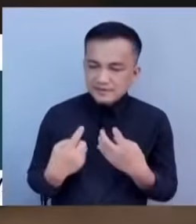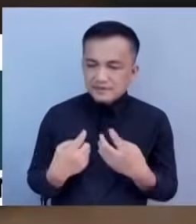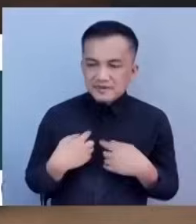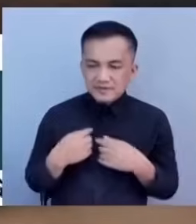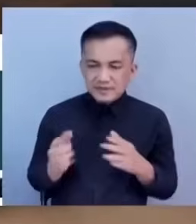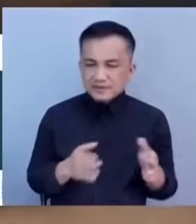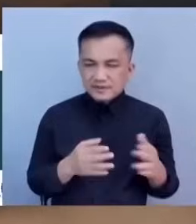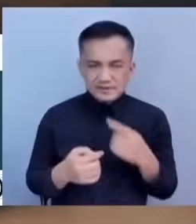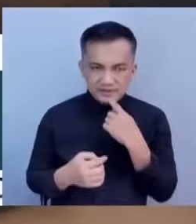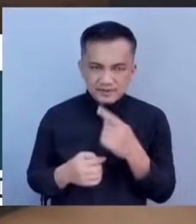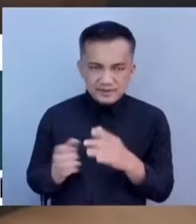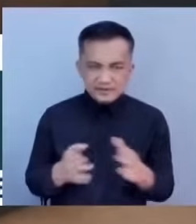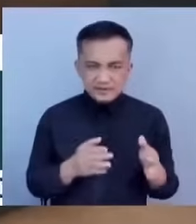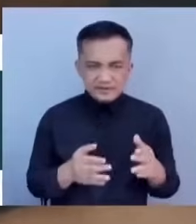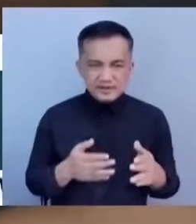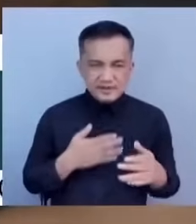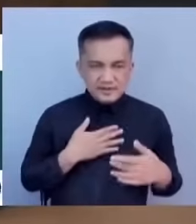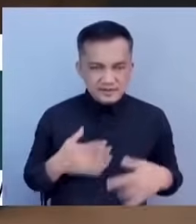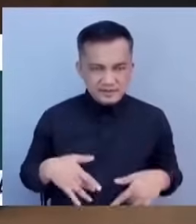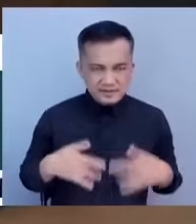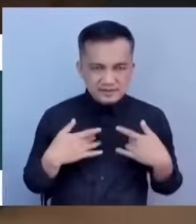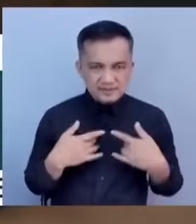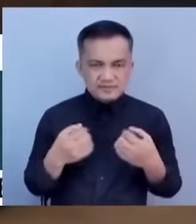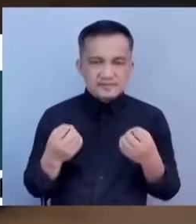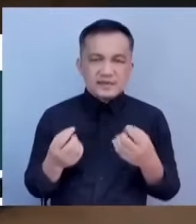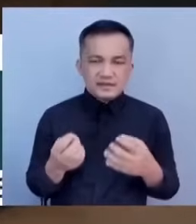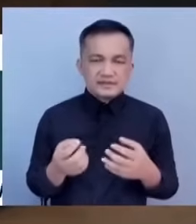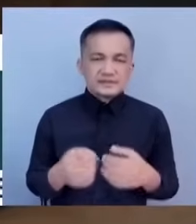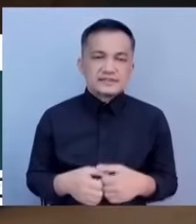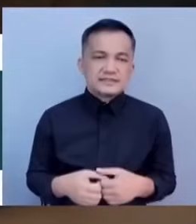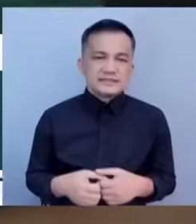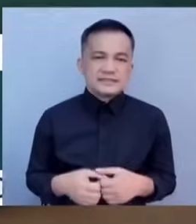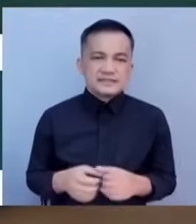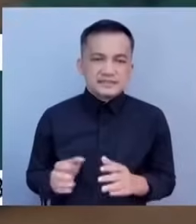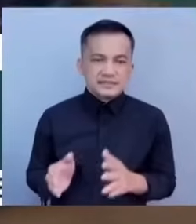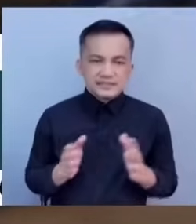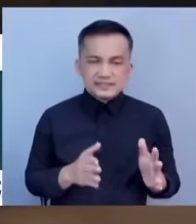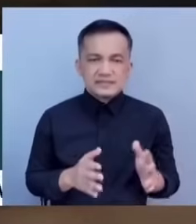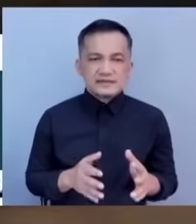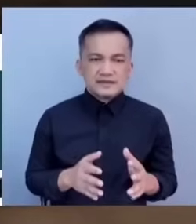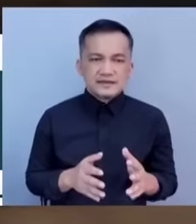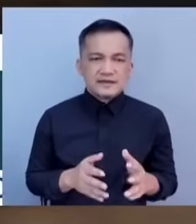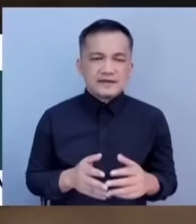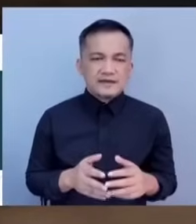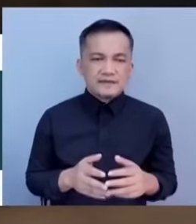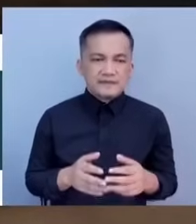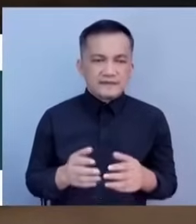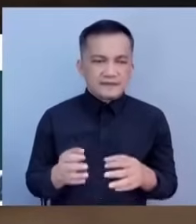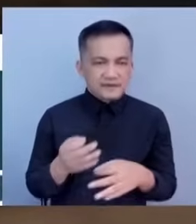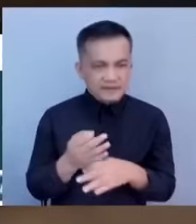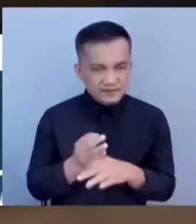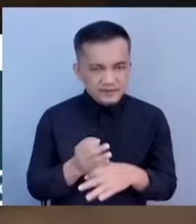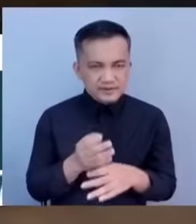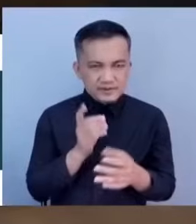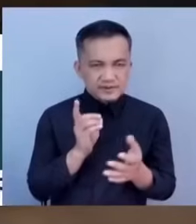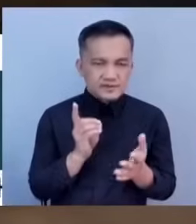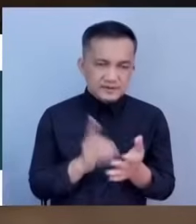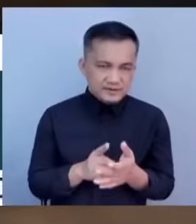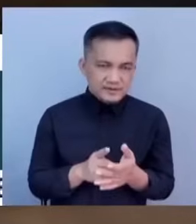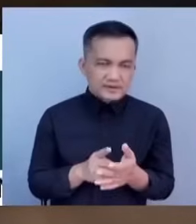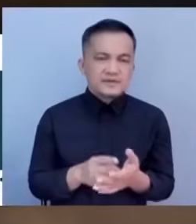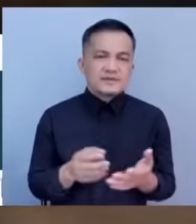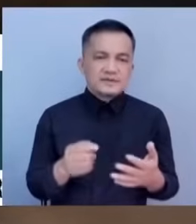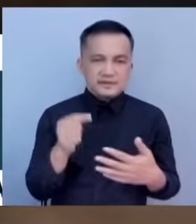ko muna syempre yung buhay ko and then marami akong iaano muna, mga ayusin niya, mga dokumento, mga